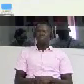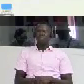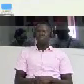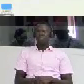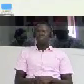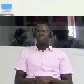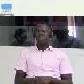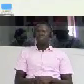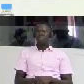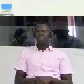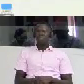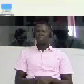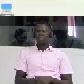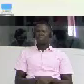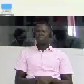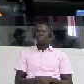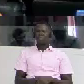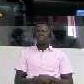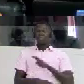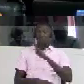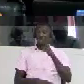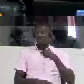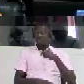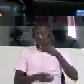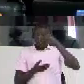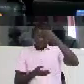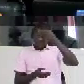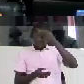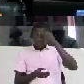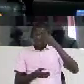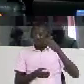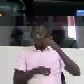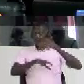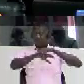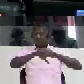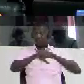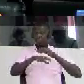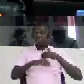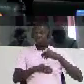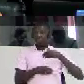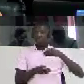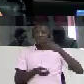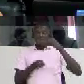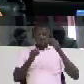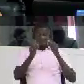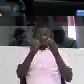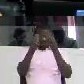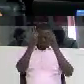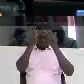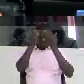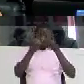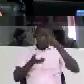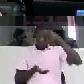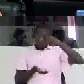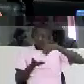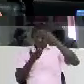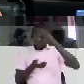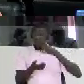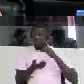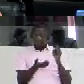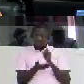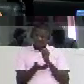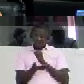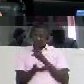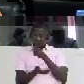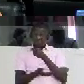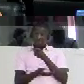you're not literate in English, you are educated in Arabic. bon mel ni comme jànguloo angale moom